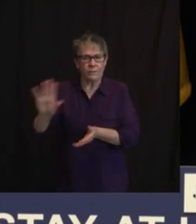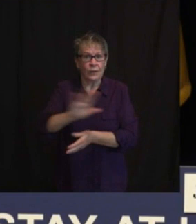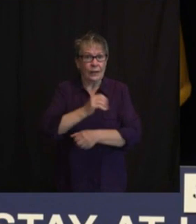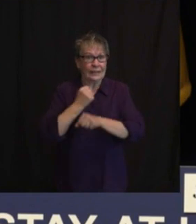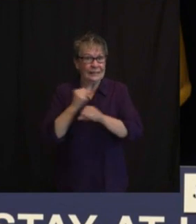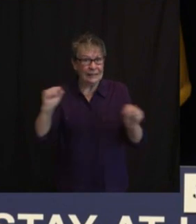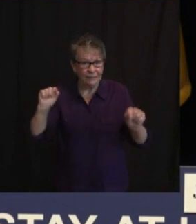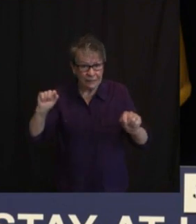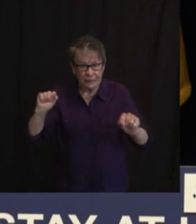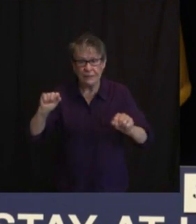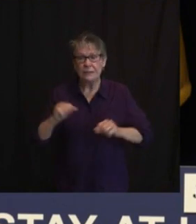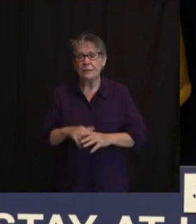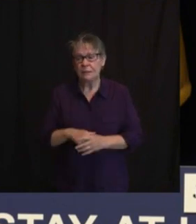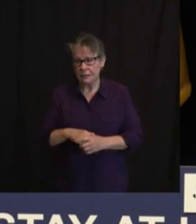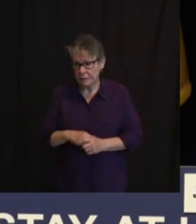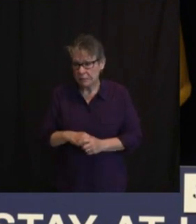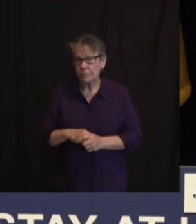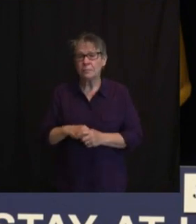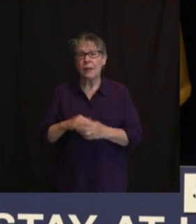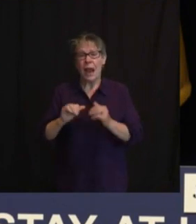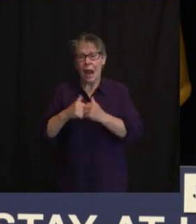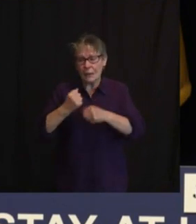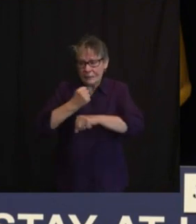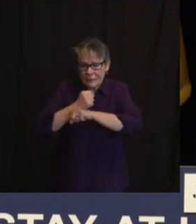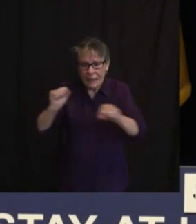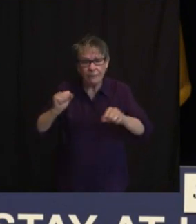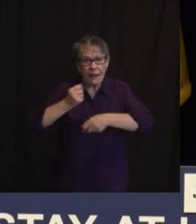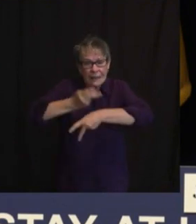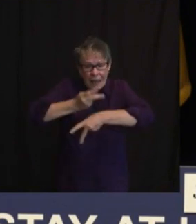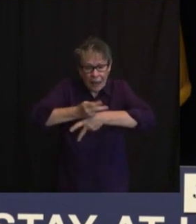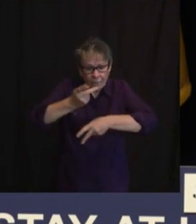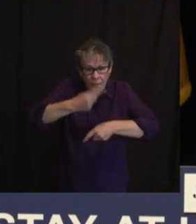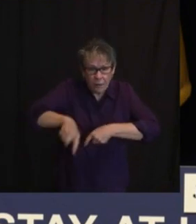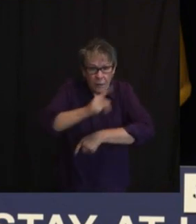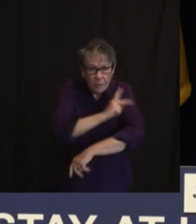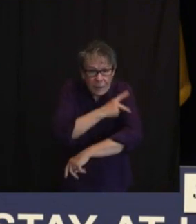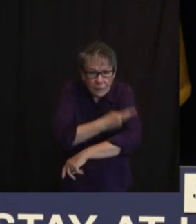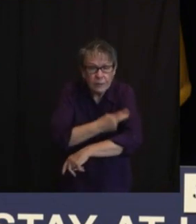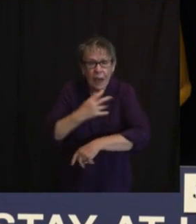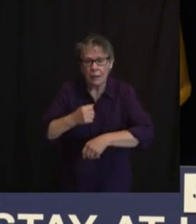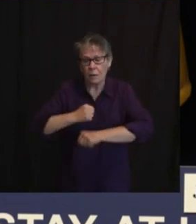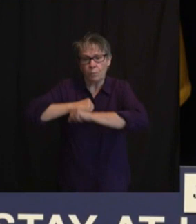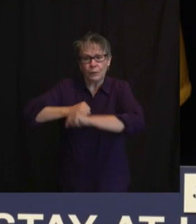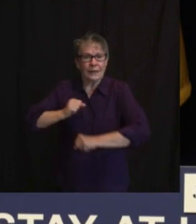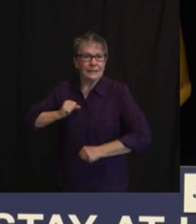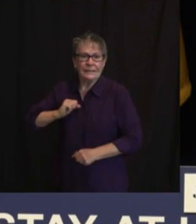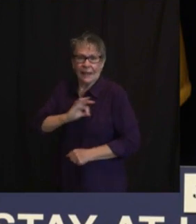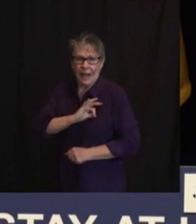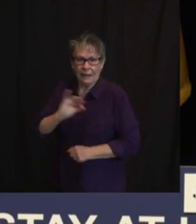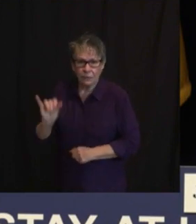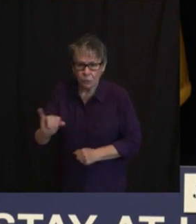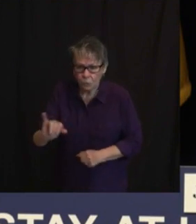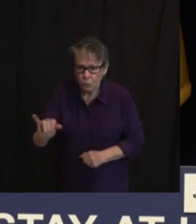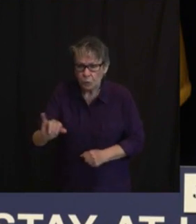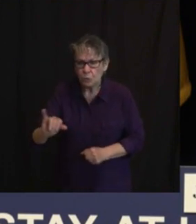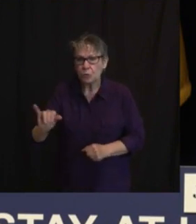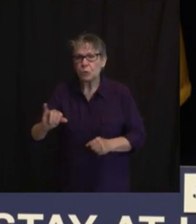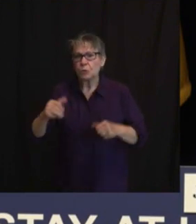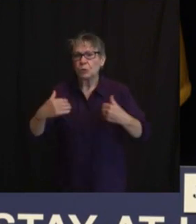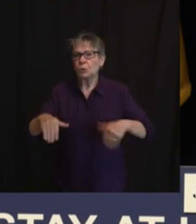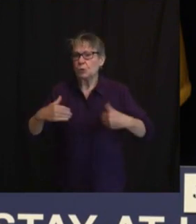protection, and resiliency against future outbreaks. The Department of Health will continue implementing